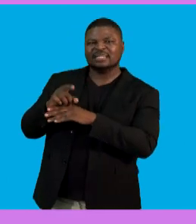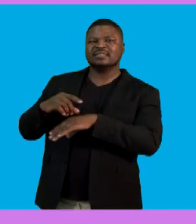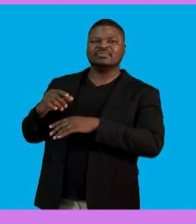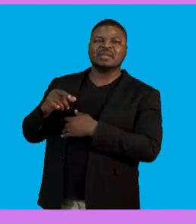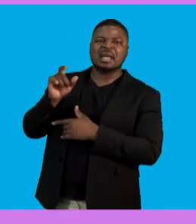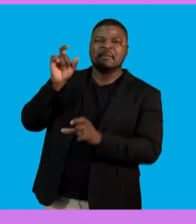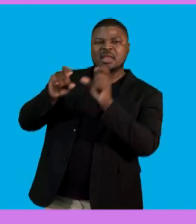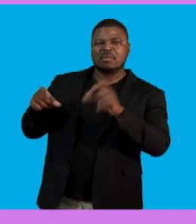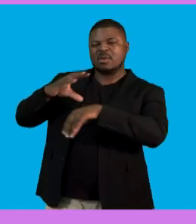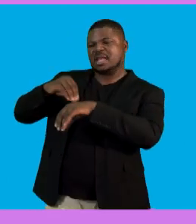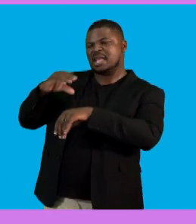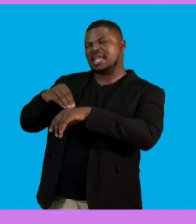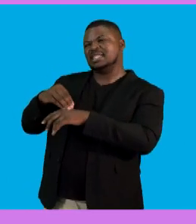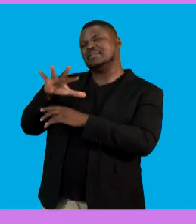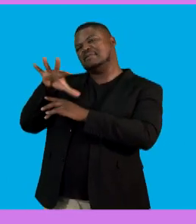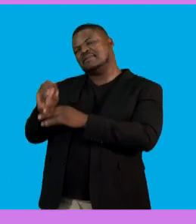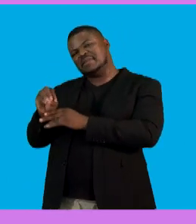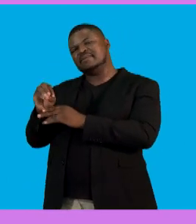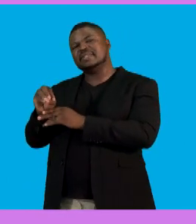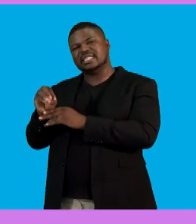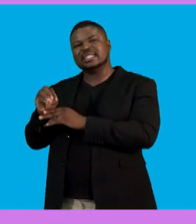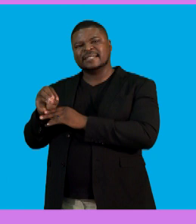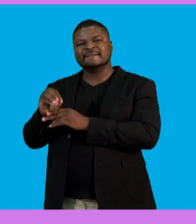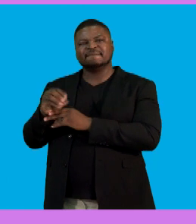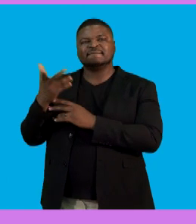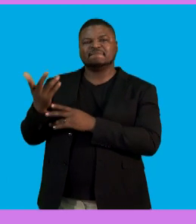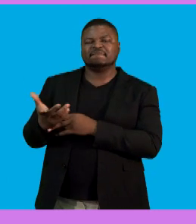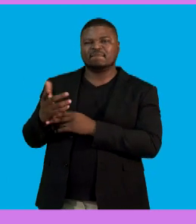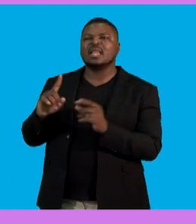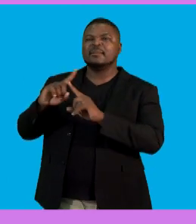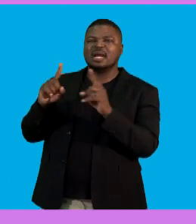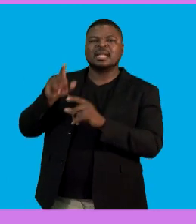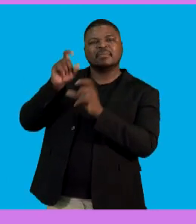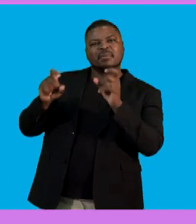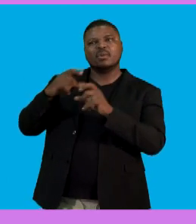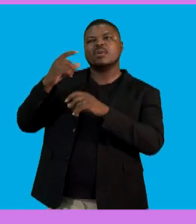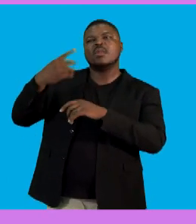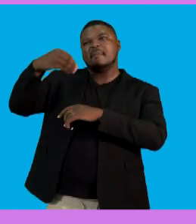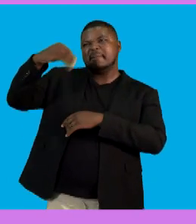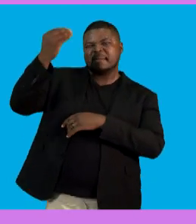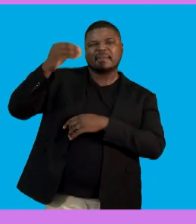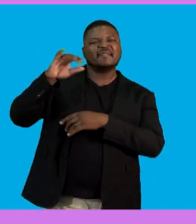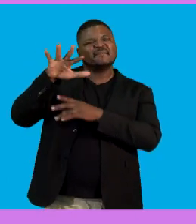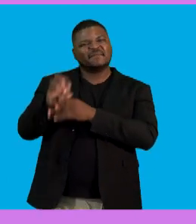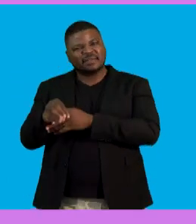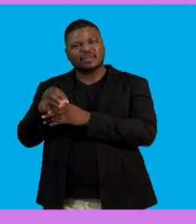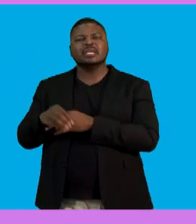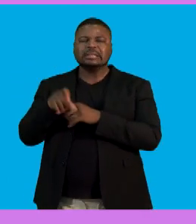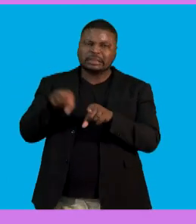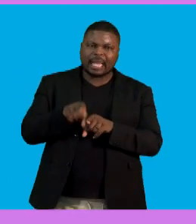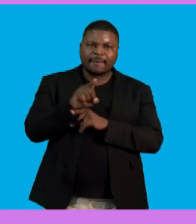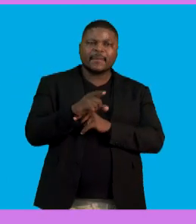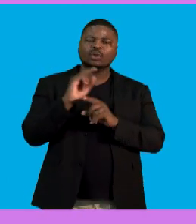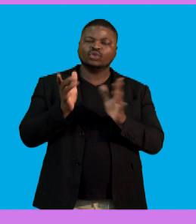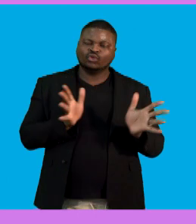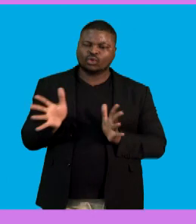say that that's more or less the age at which people watch soccer, but what about people that are older than 50 years? Do they also watch soccer? So maybe yes. So is that a